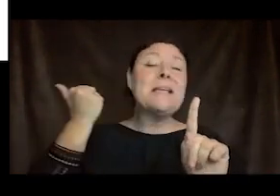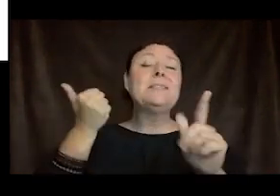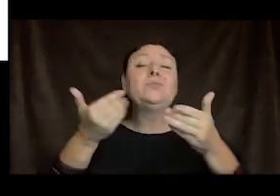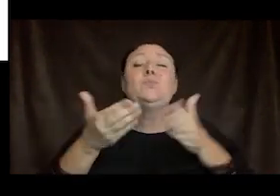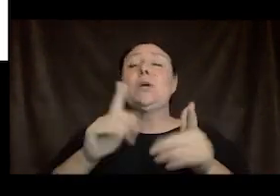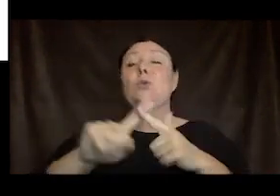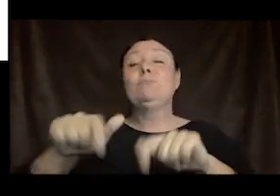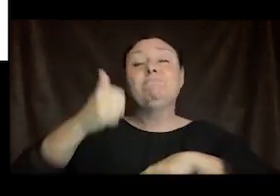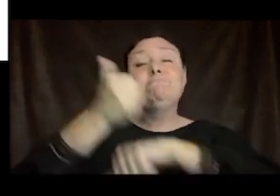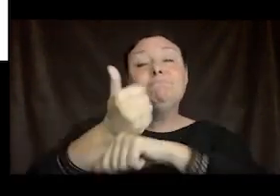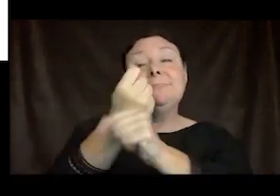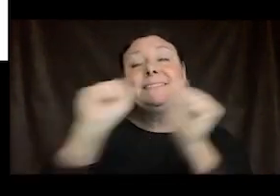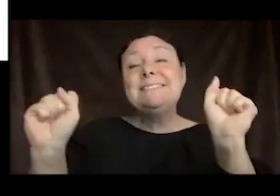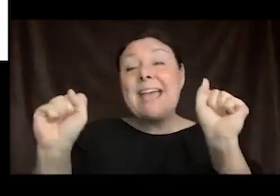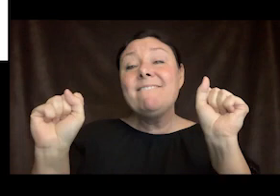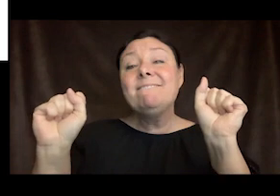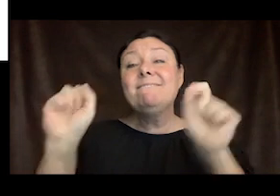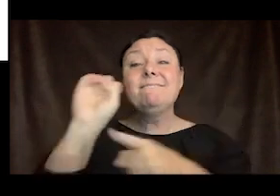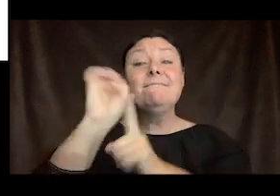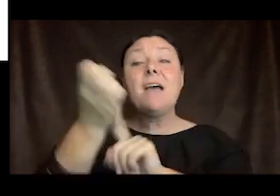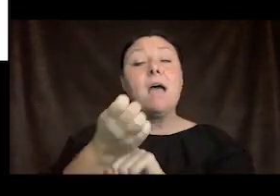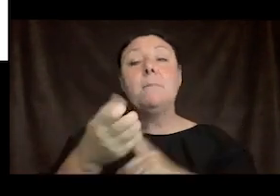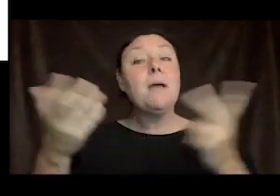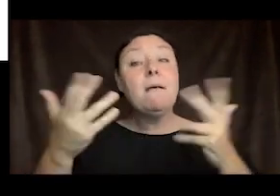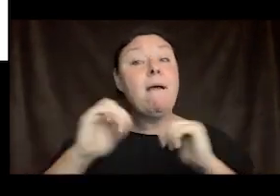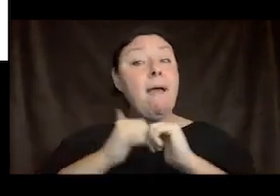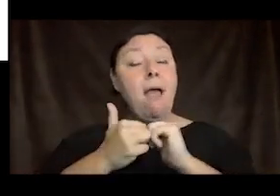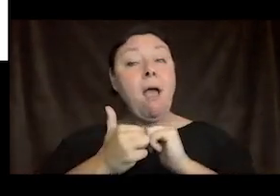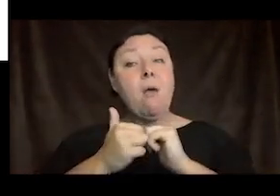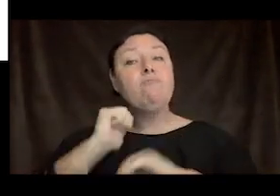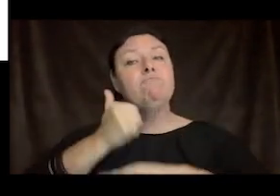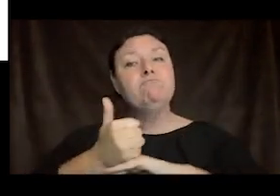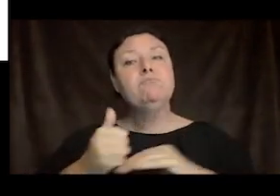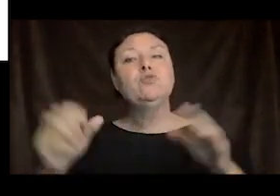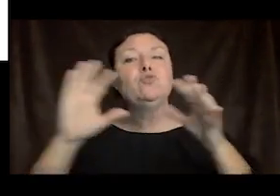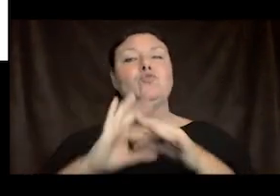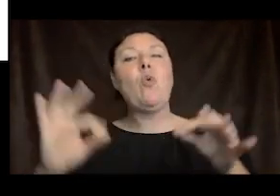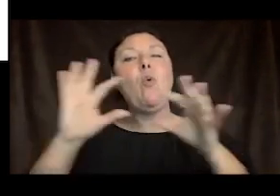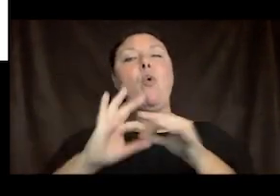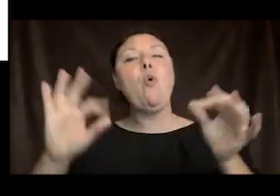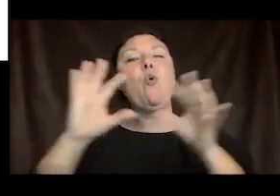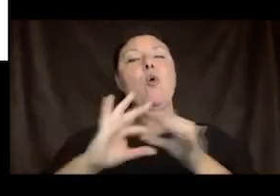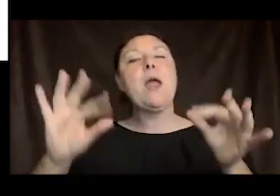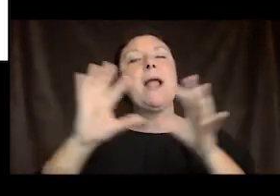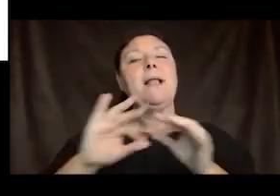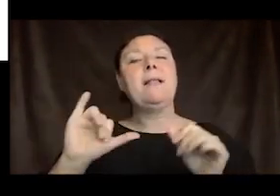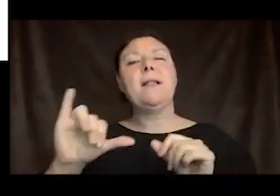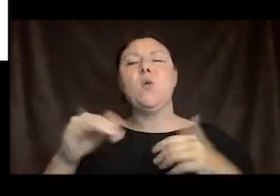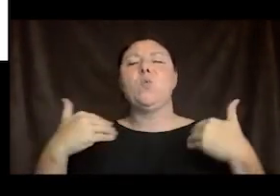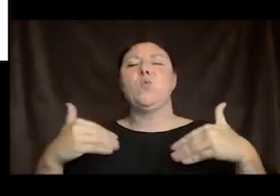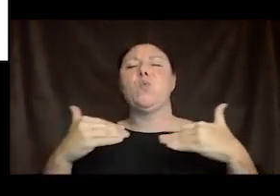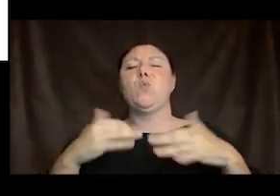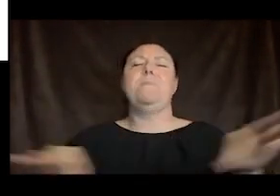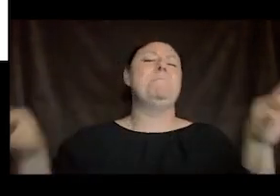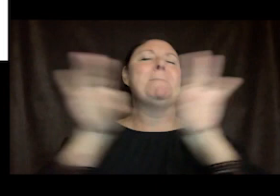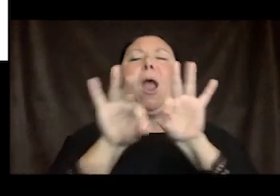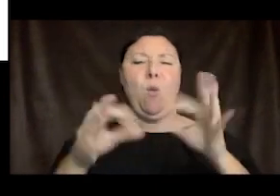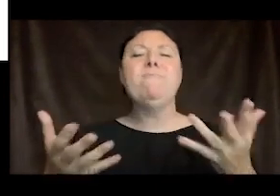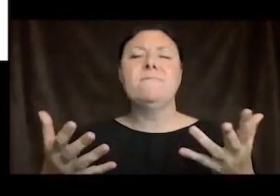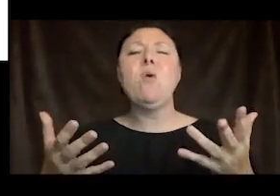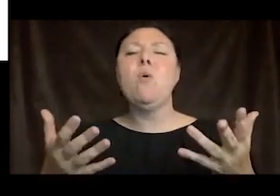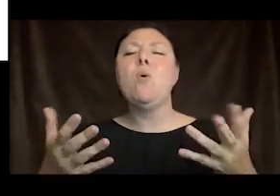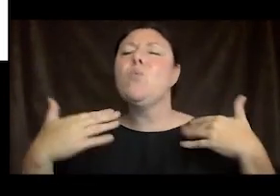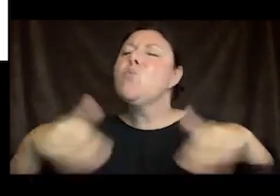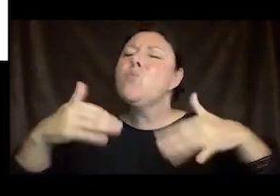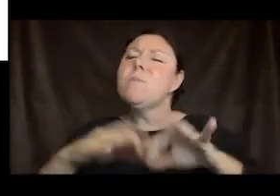safe environment is often storytelling. Storytelling is a very powerful way to create a classroom